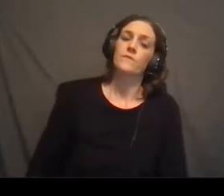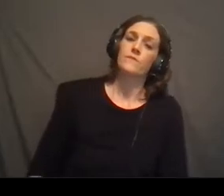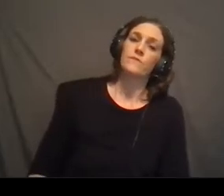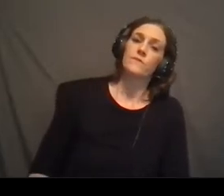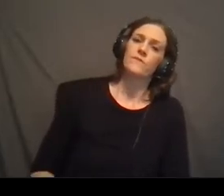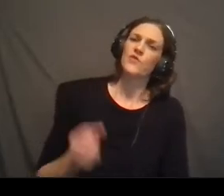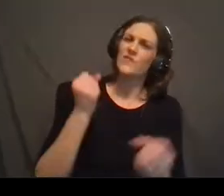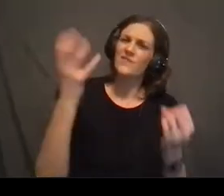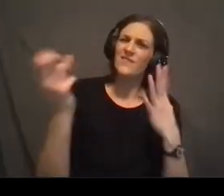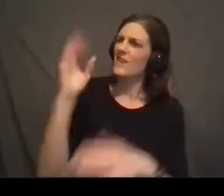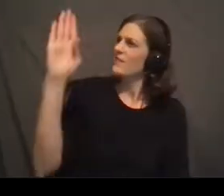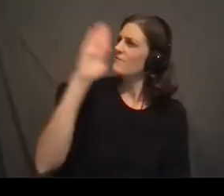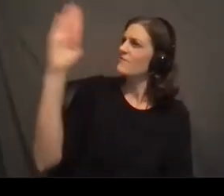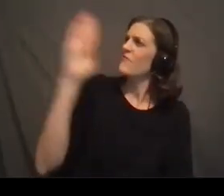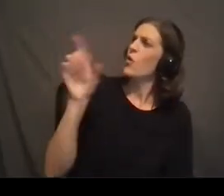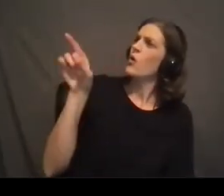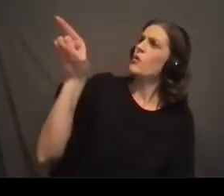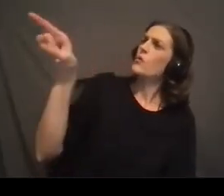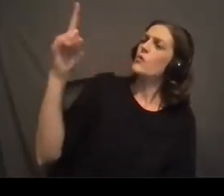to him, for you alone are worthy.